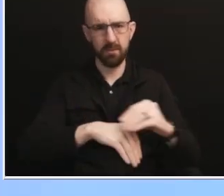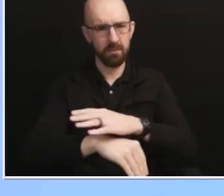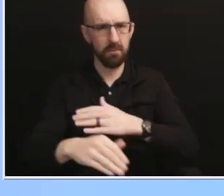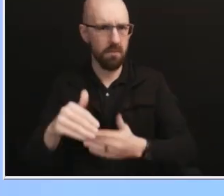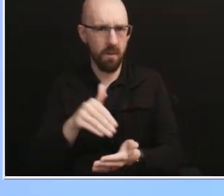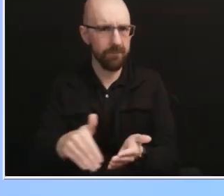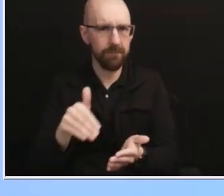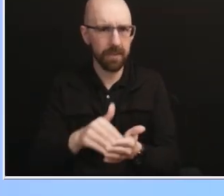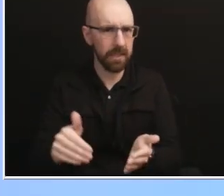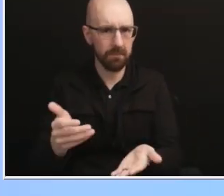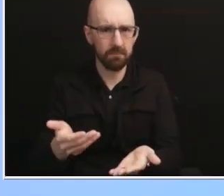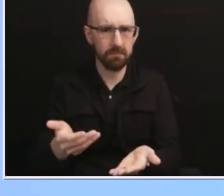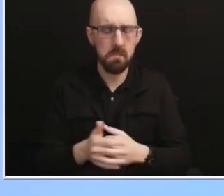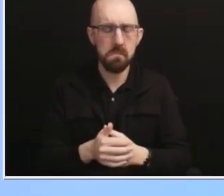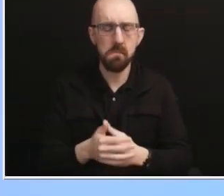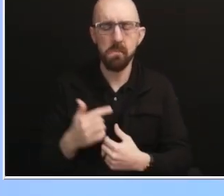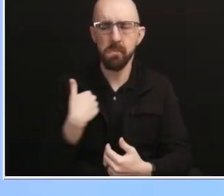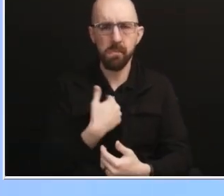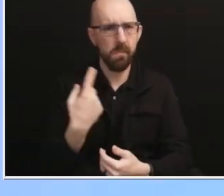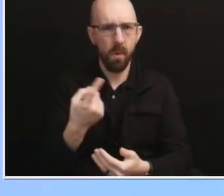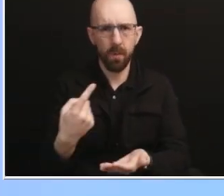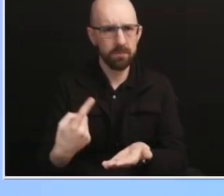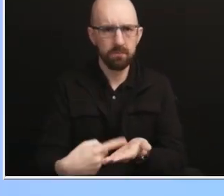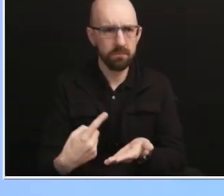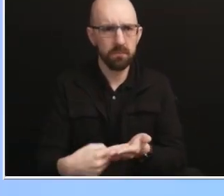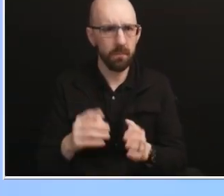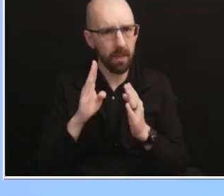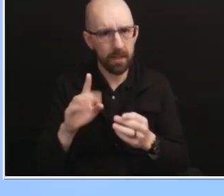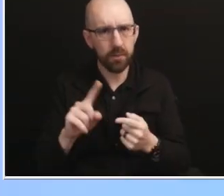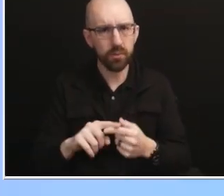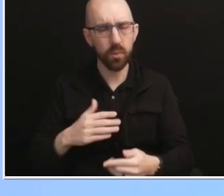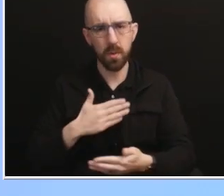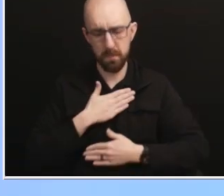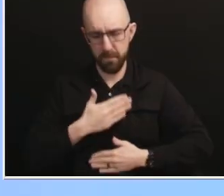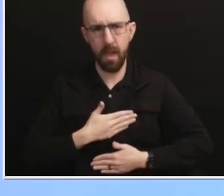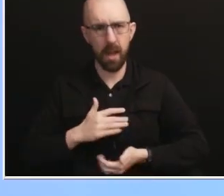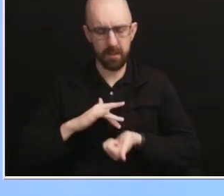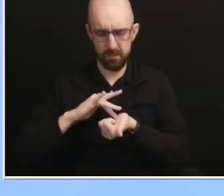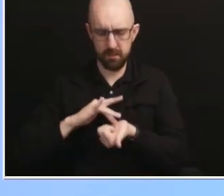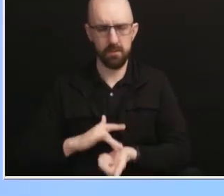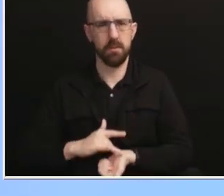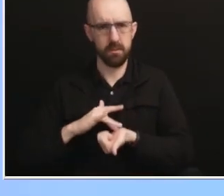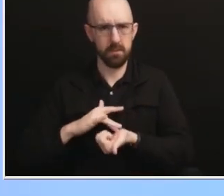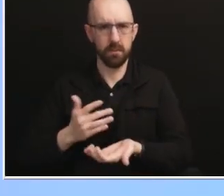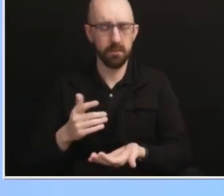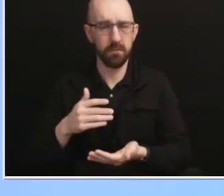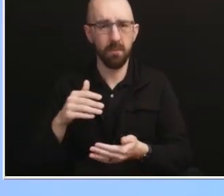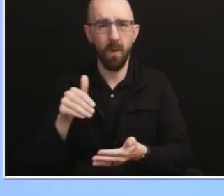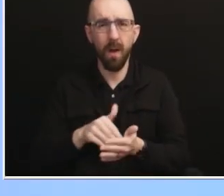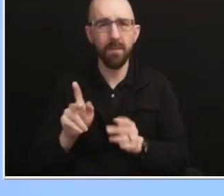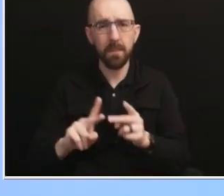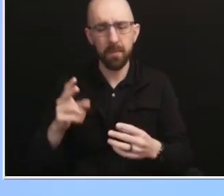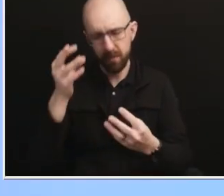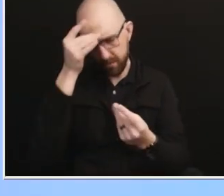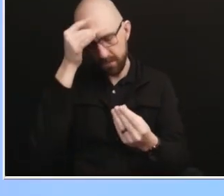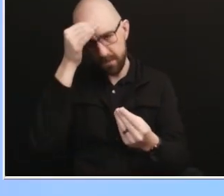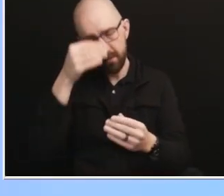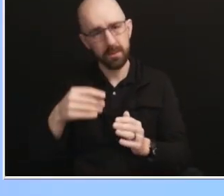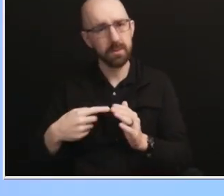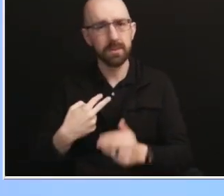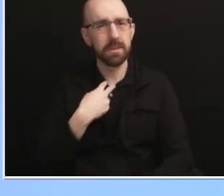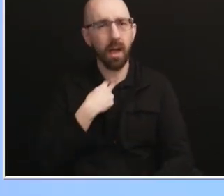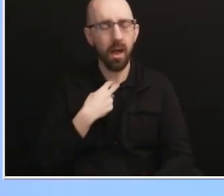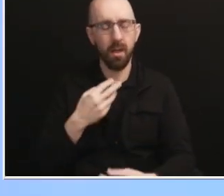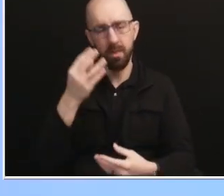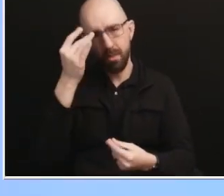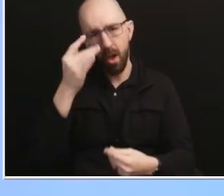So we're always talking about pay attention, listen to your body. A lot of people get very caught up in their heads and feelings and thoughts,